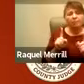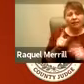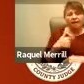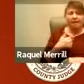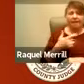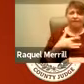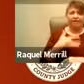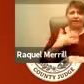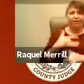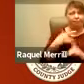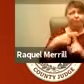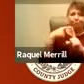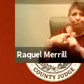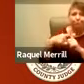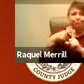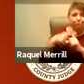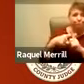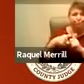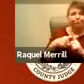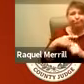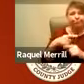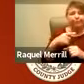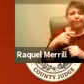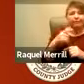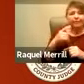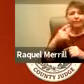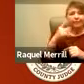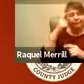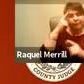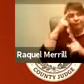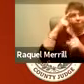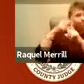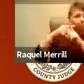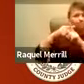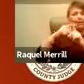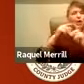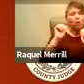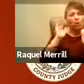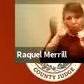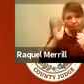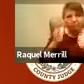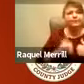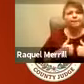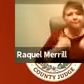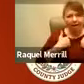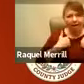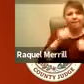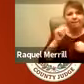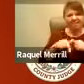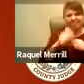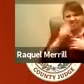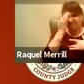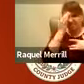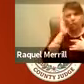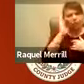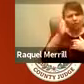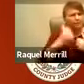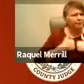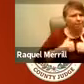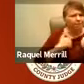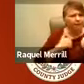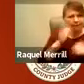more optimistic and more certain that we're going to survive this disease. I think we're getting